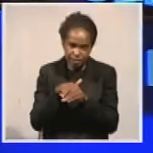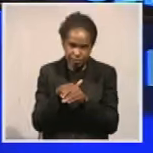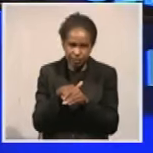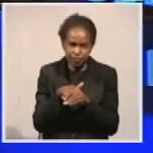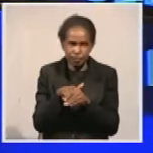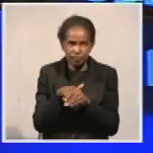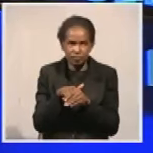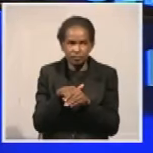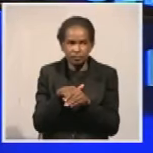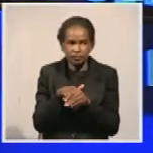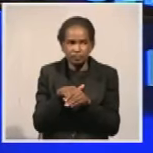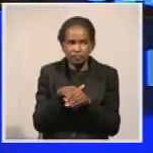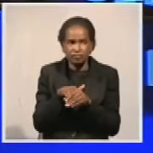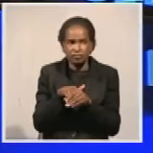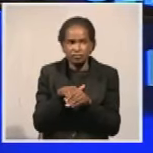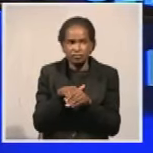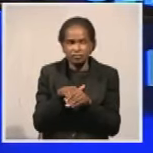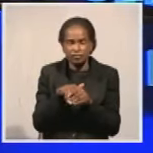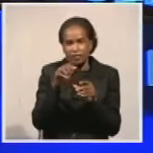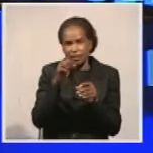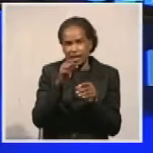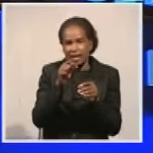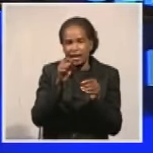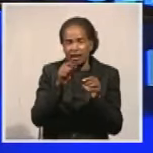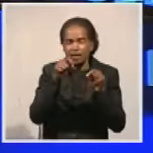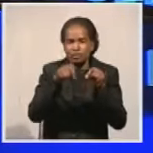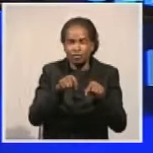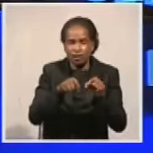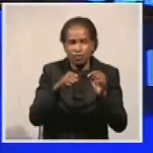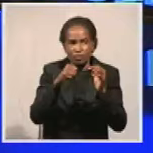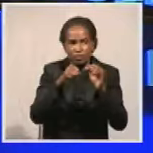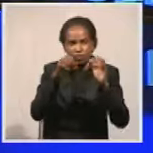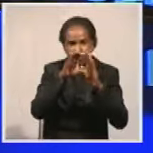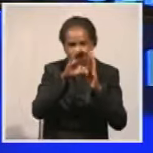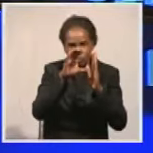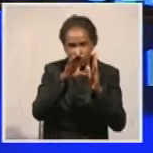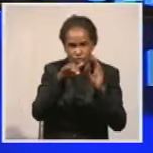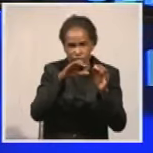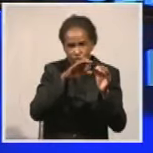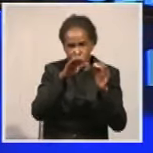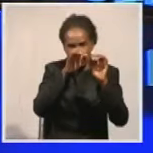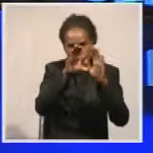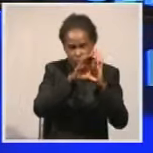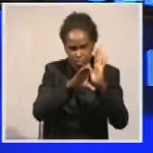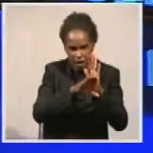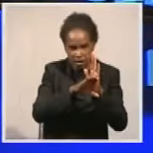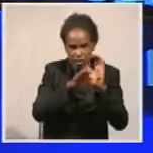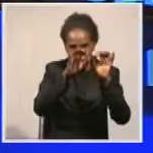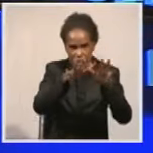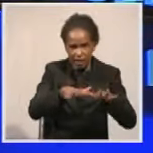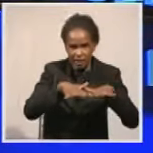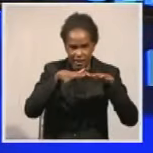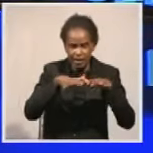the Constituent Assembly was adjourned for the committee to be able